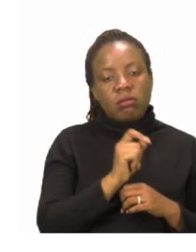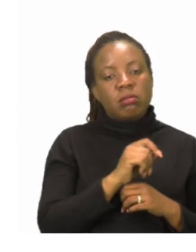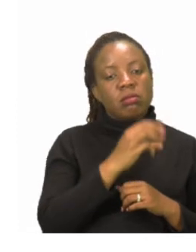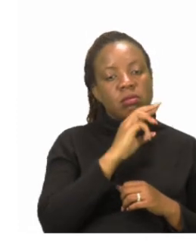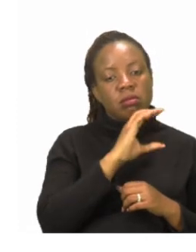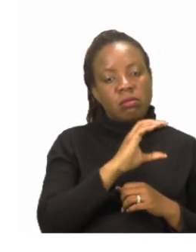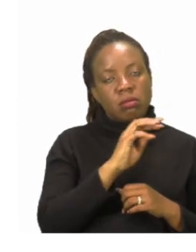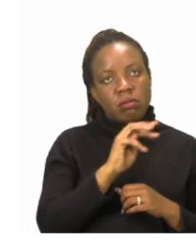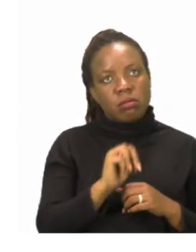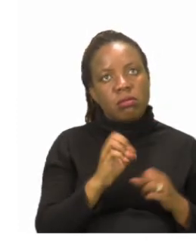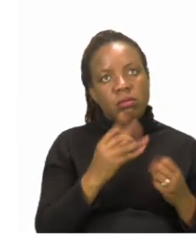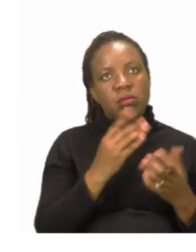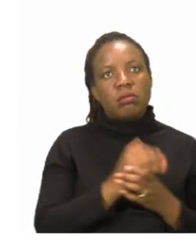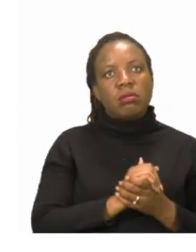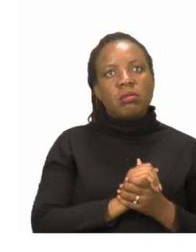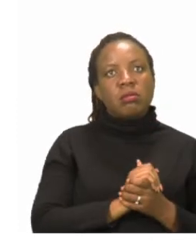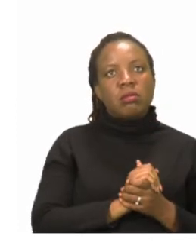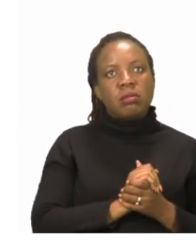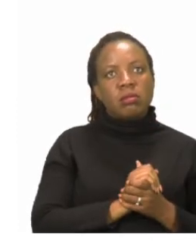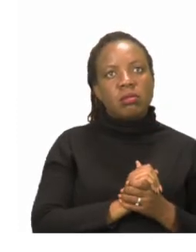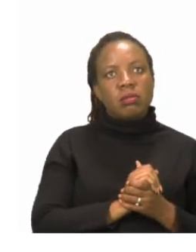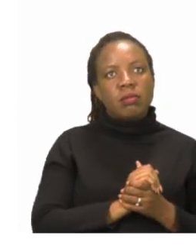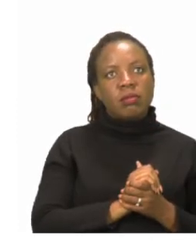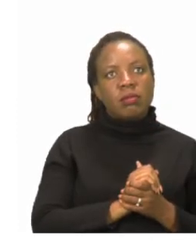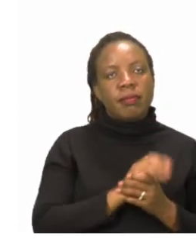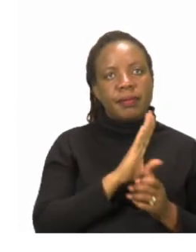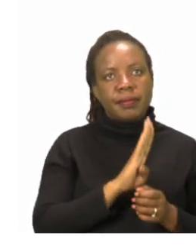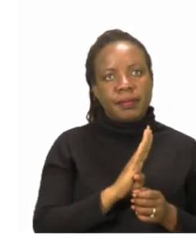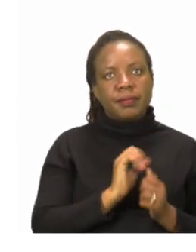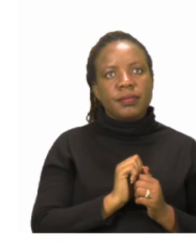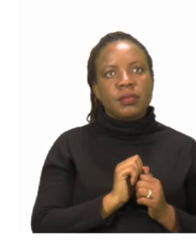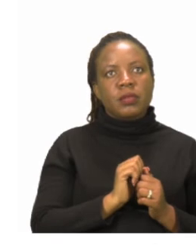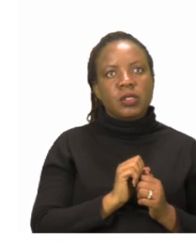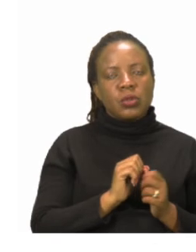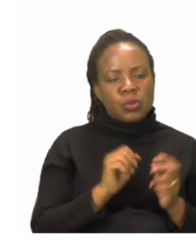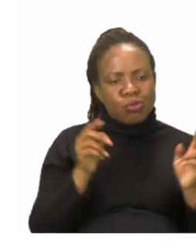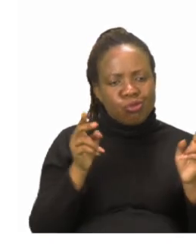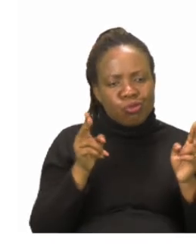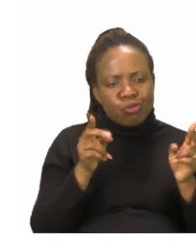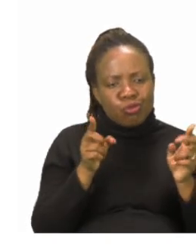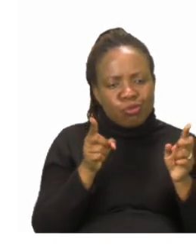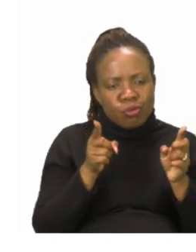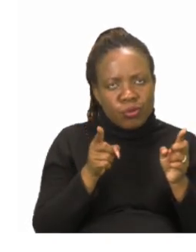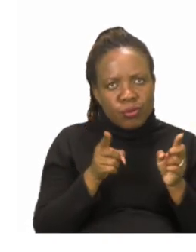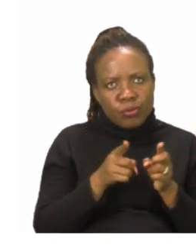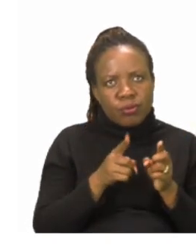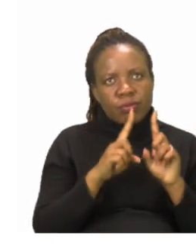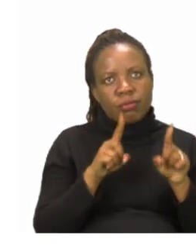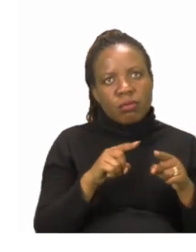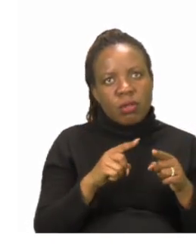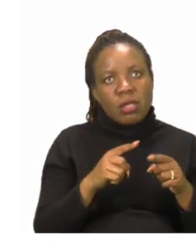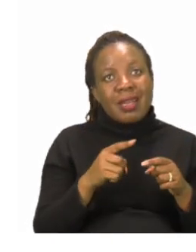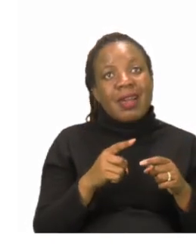centimeters that you have measured. B, it says the shortest object that I have measured. So